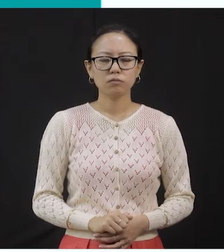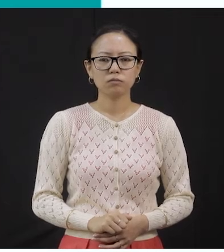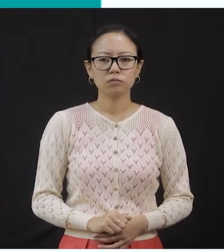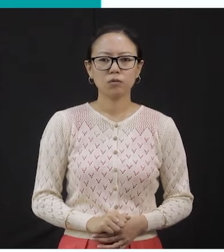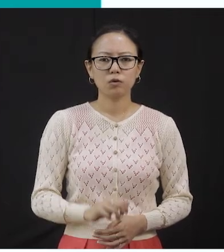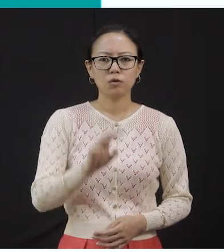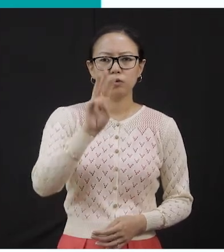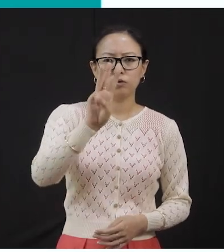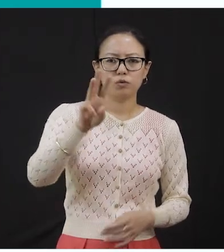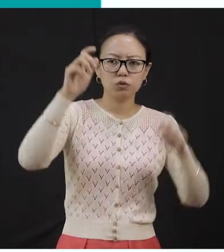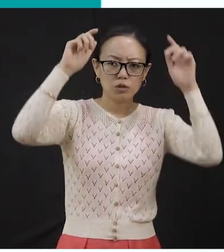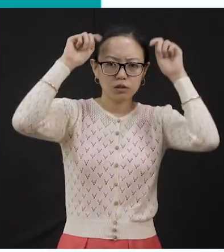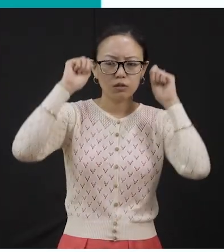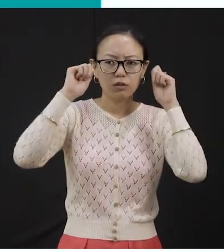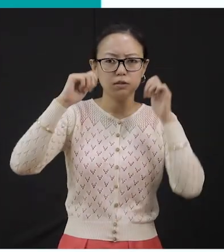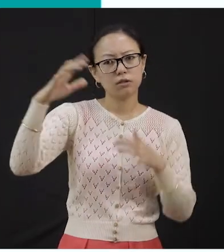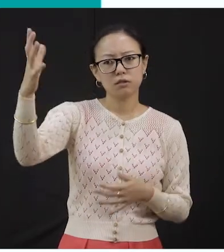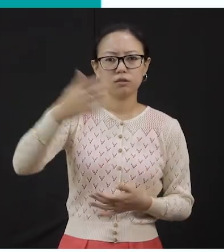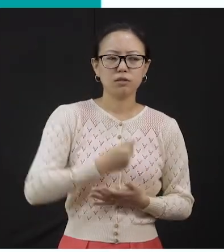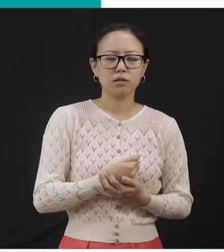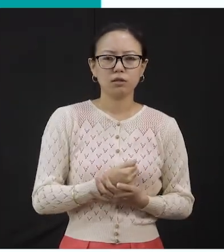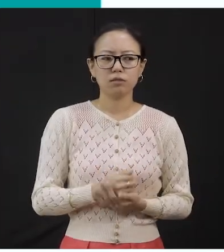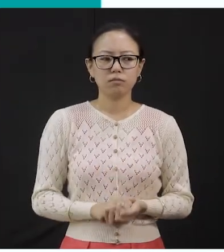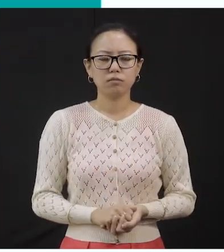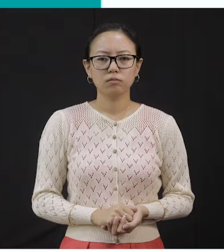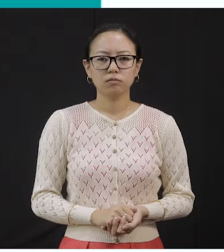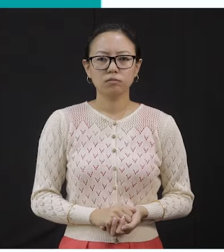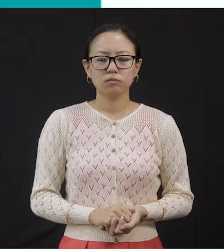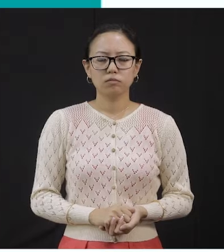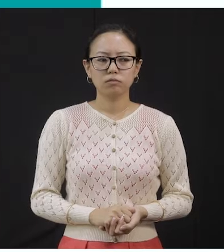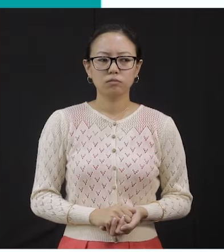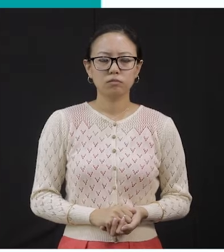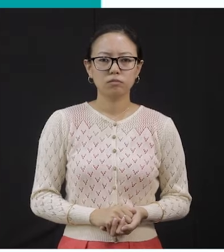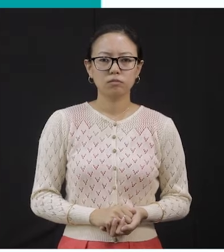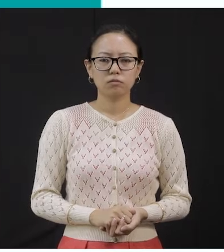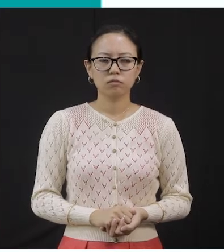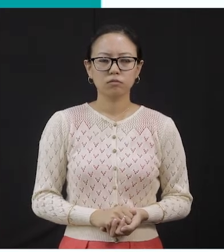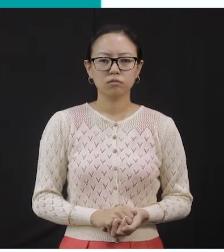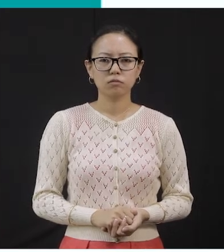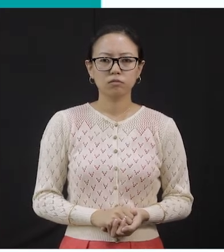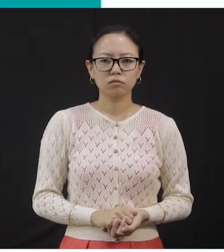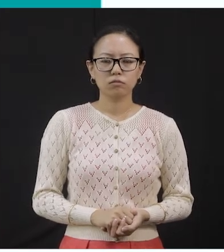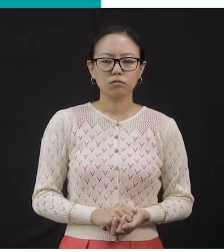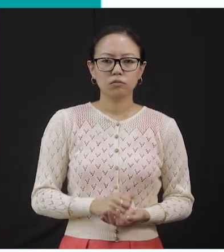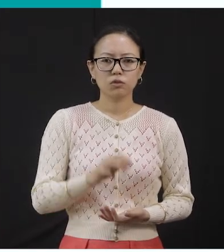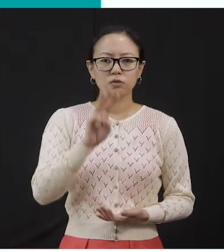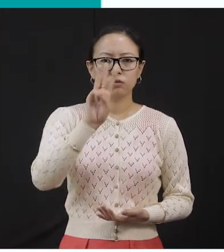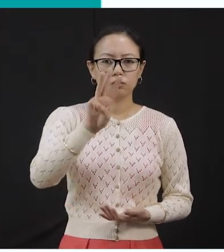Now we are going to remove how many hats from here? I am going to take away how many